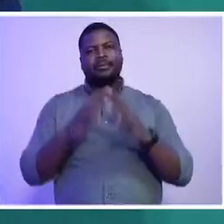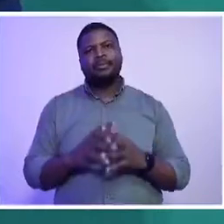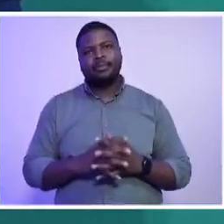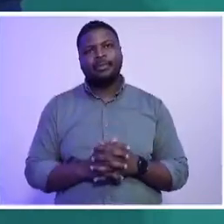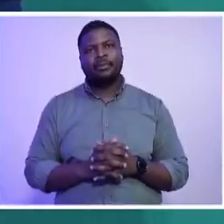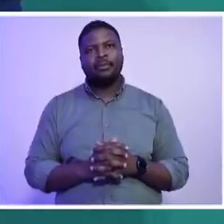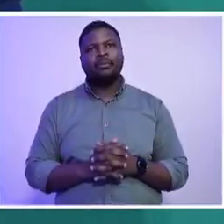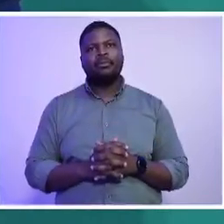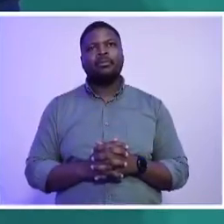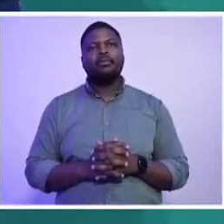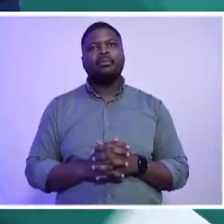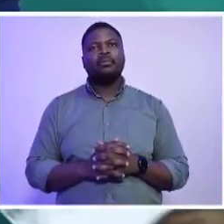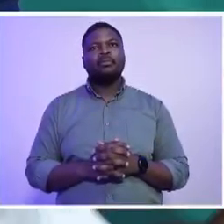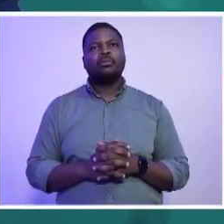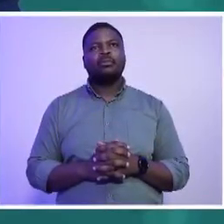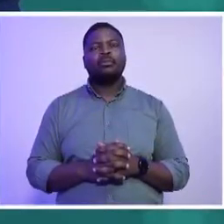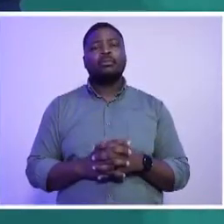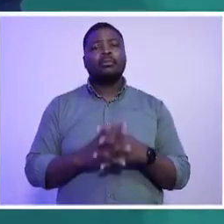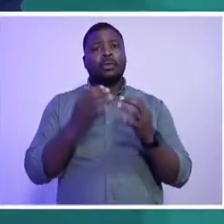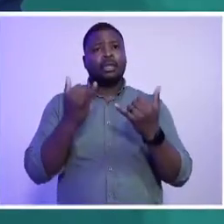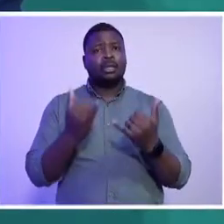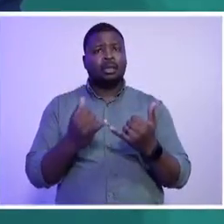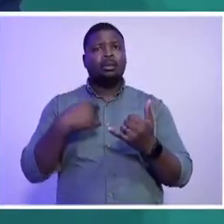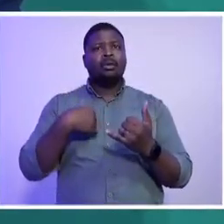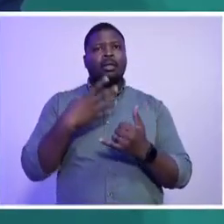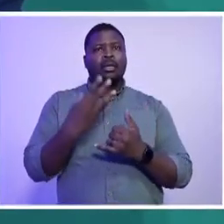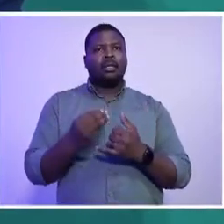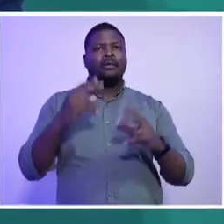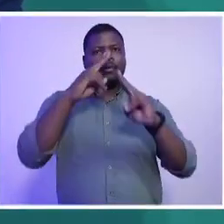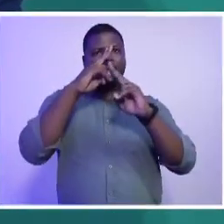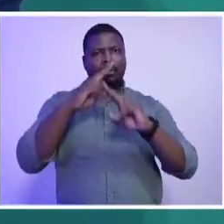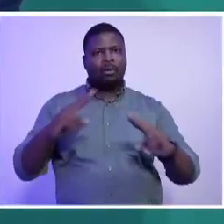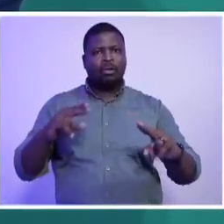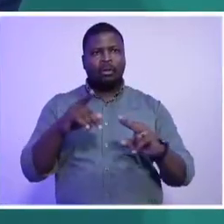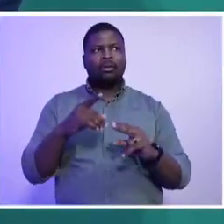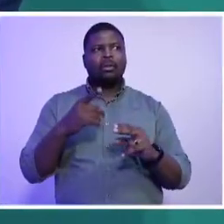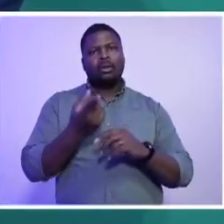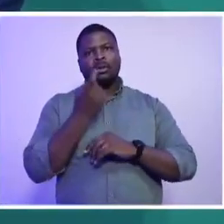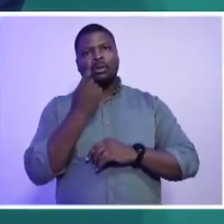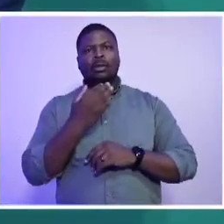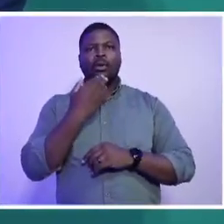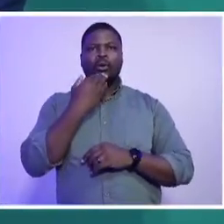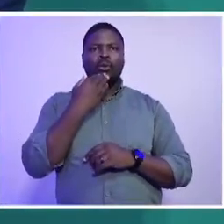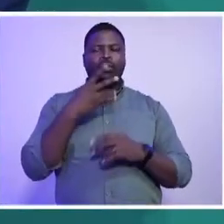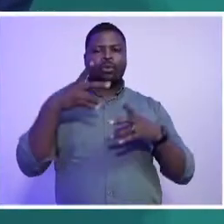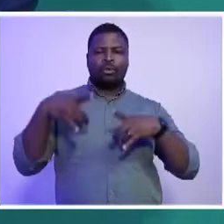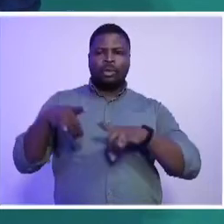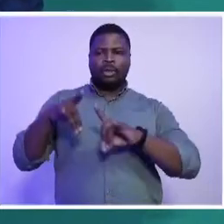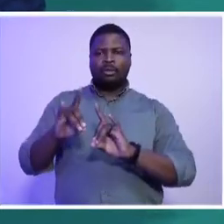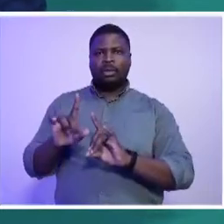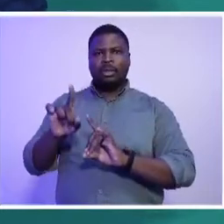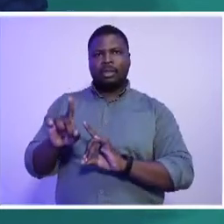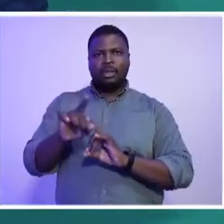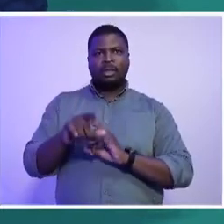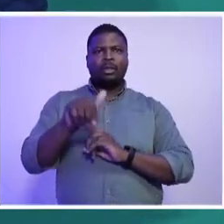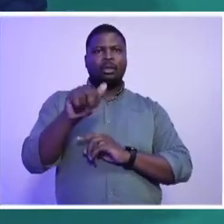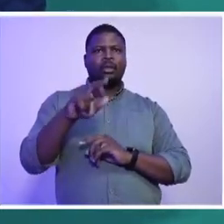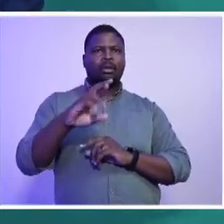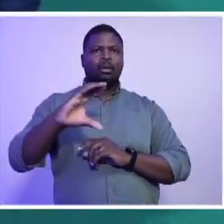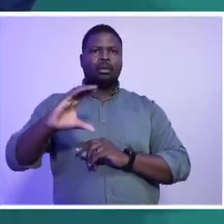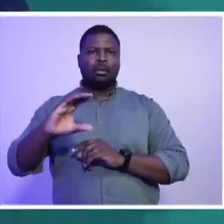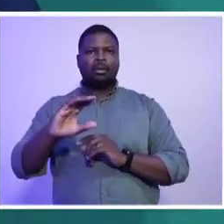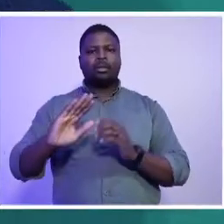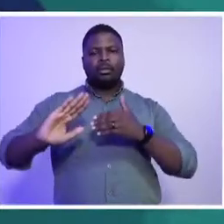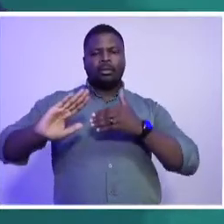I now have the honor to call upon the chairperson of the ARC Council to come and close